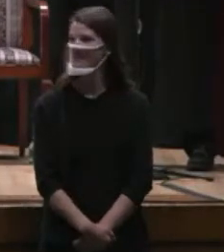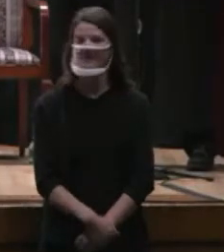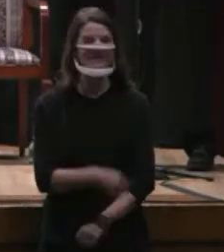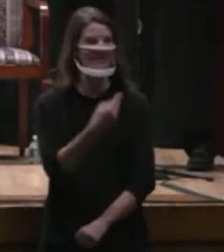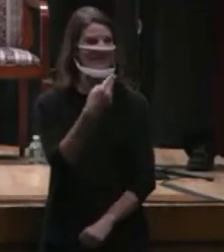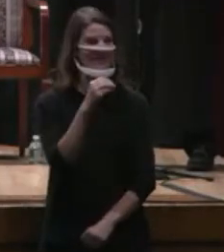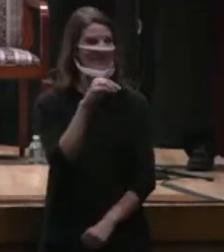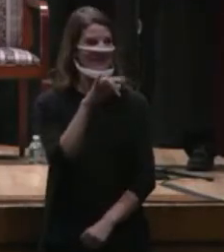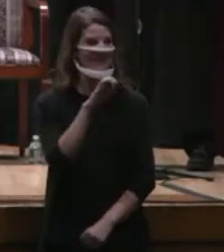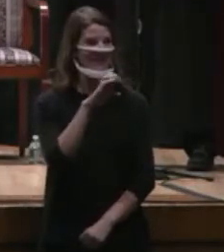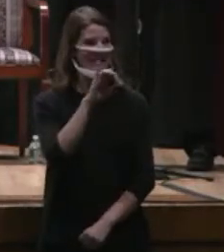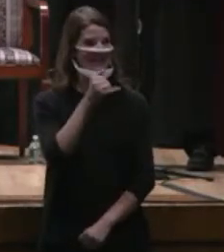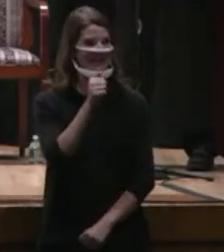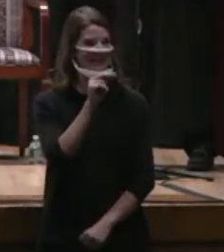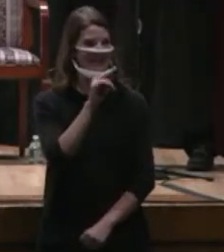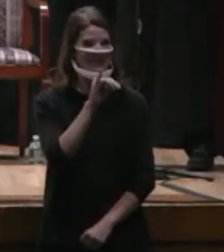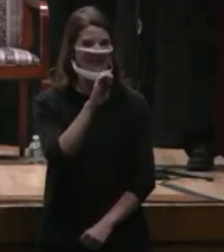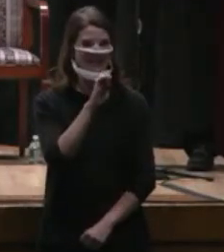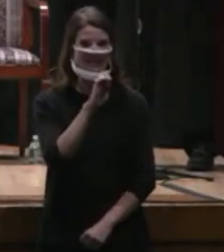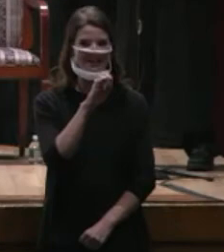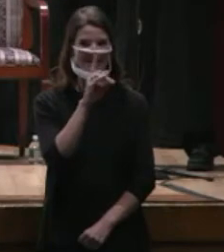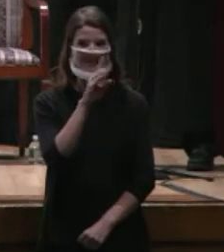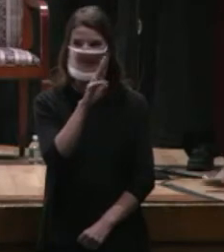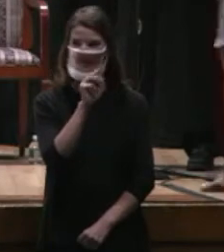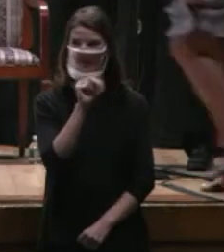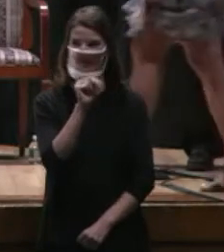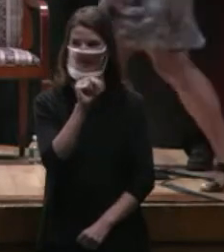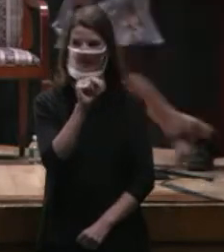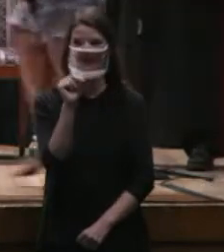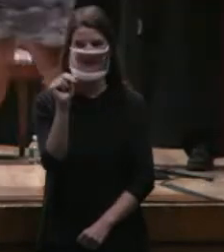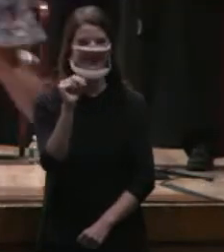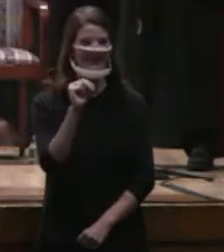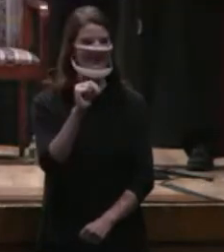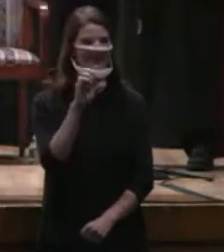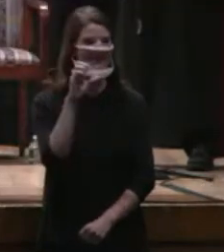Holly Janae Dunn, summa cum laude.